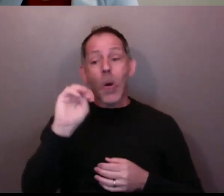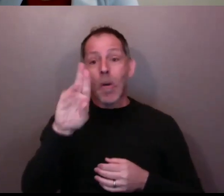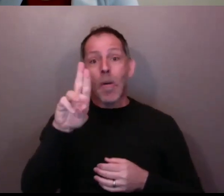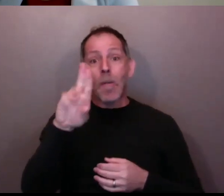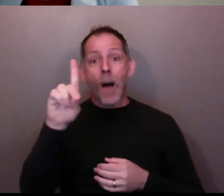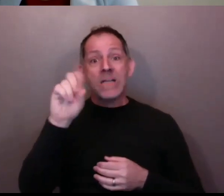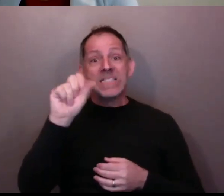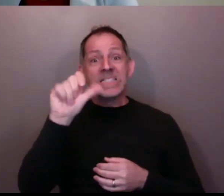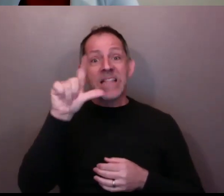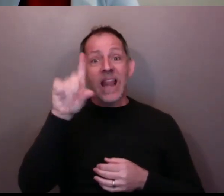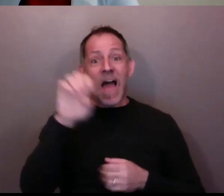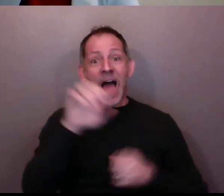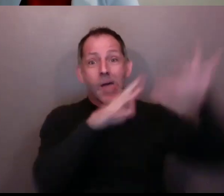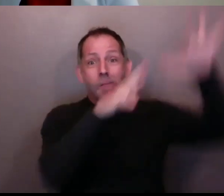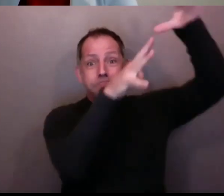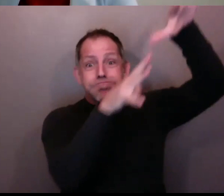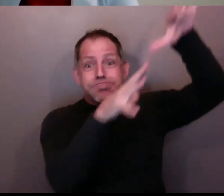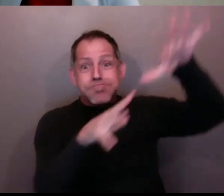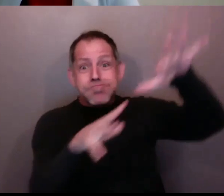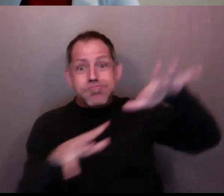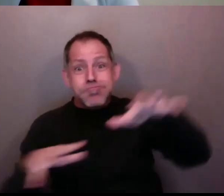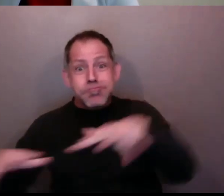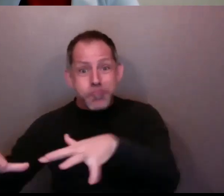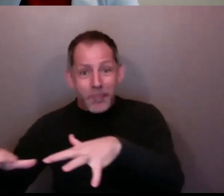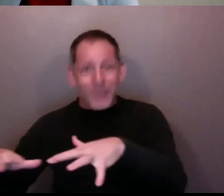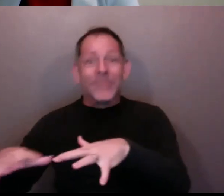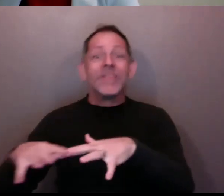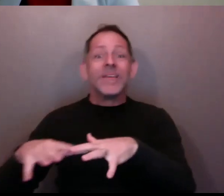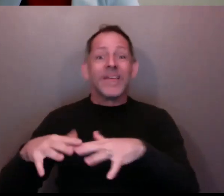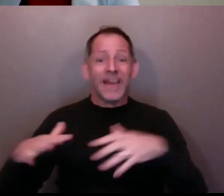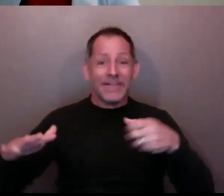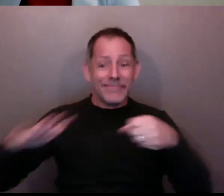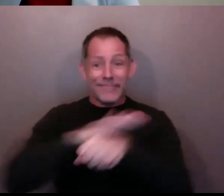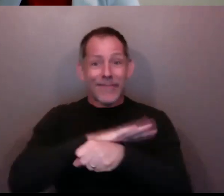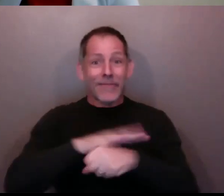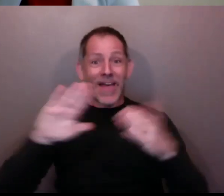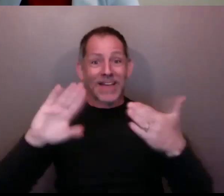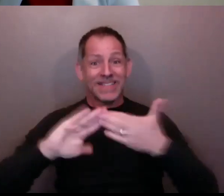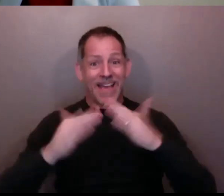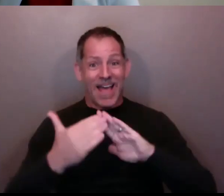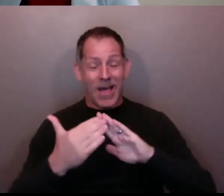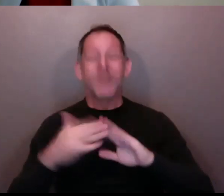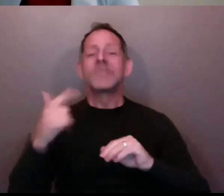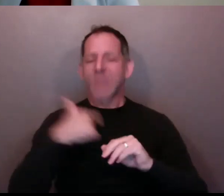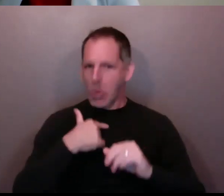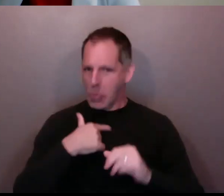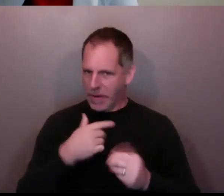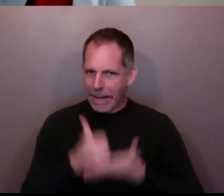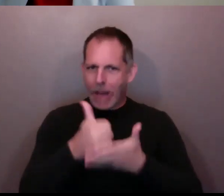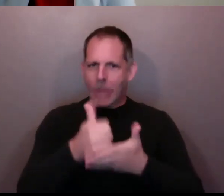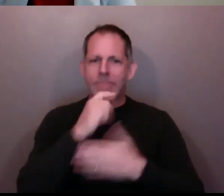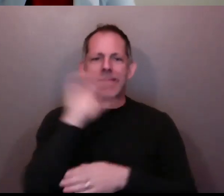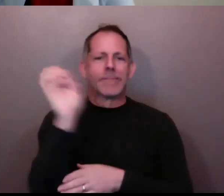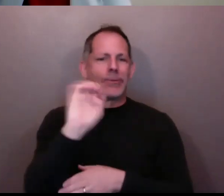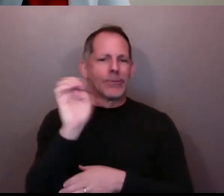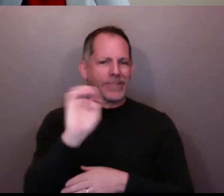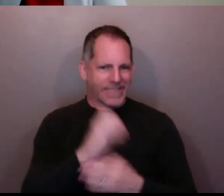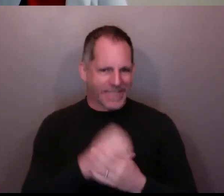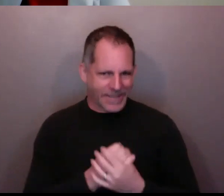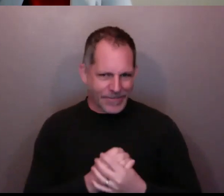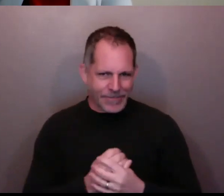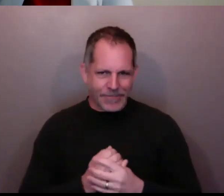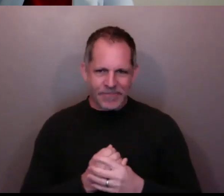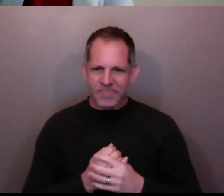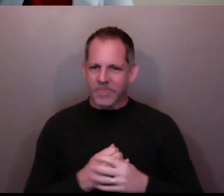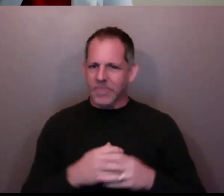the operations center, emergency operations center. They assisted in other things